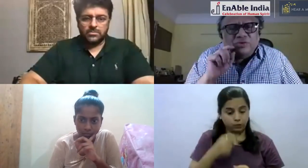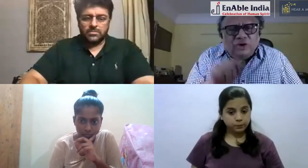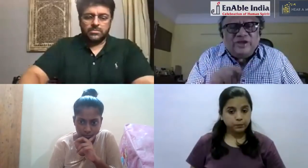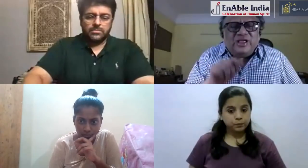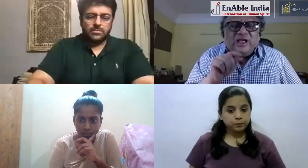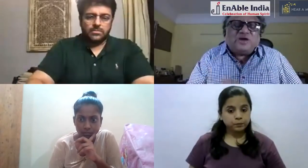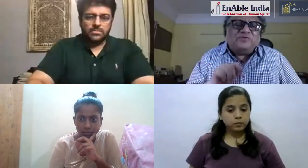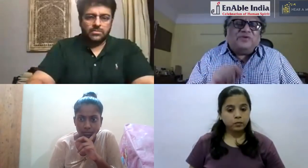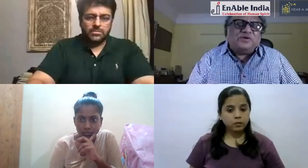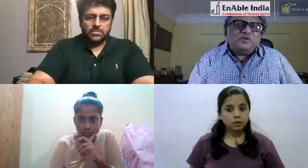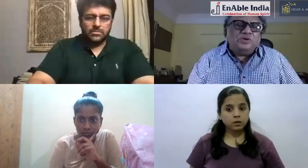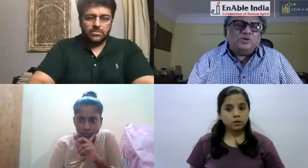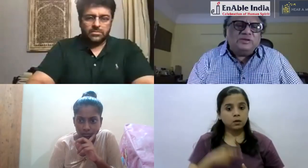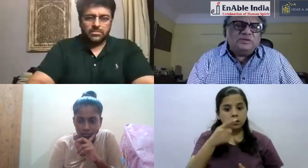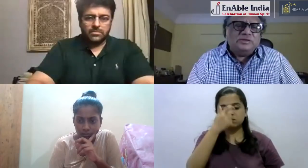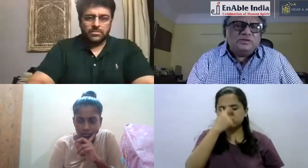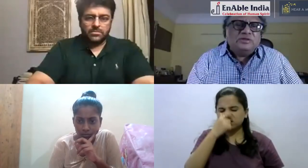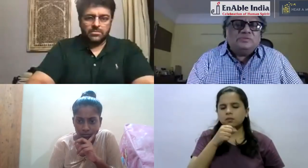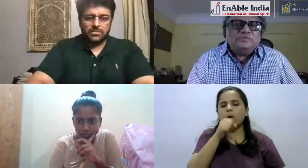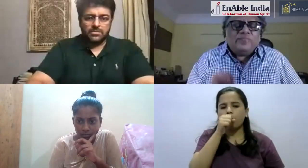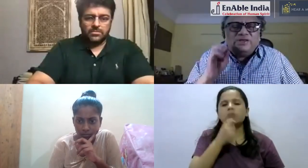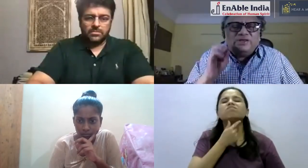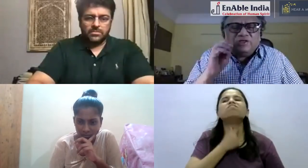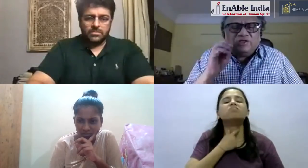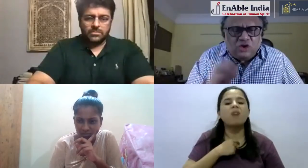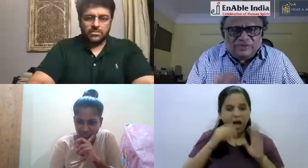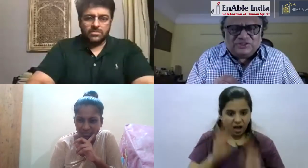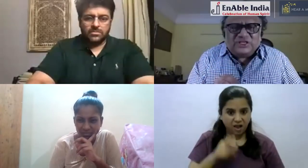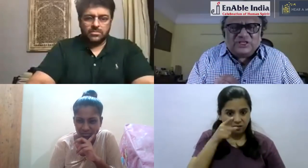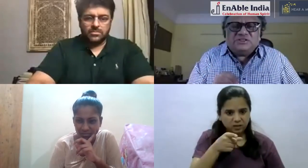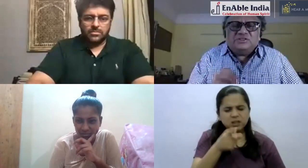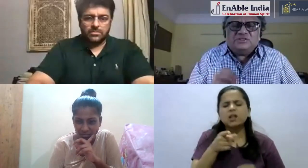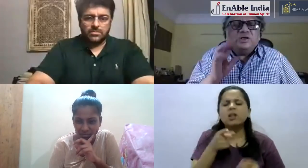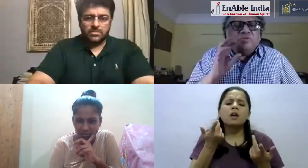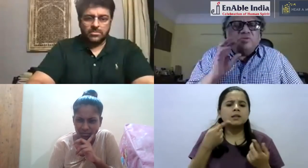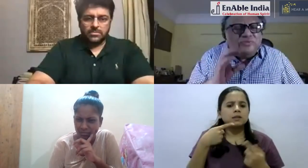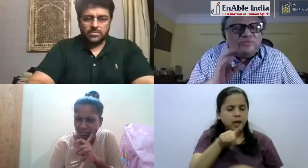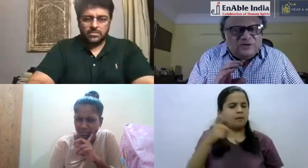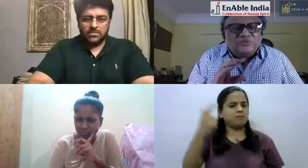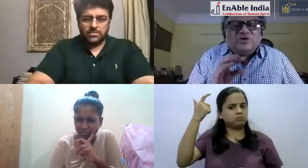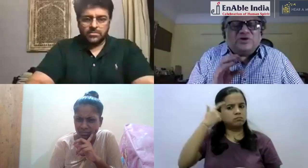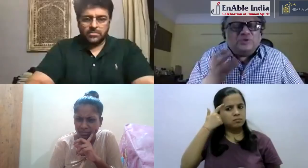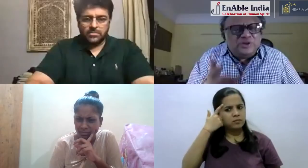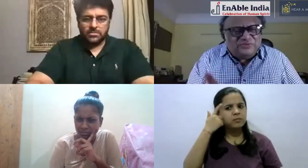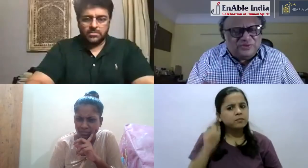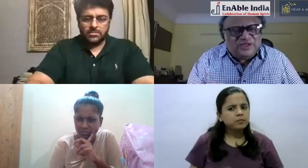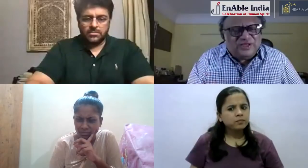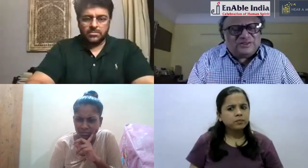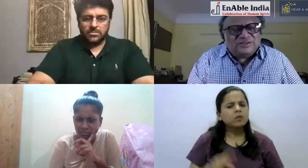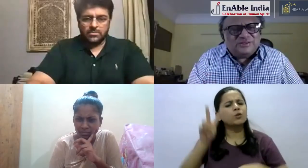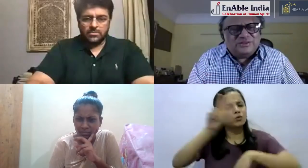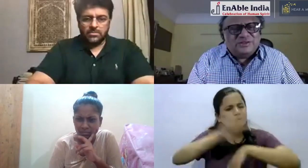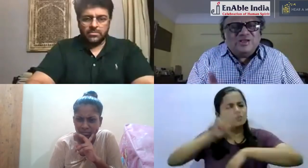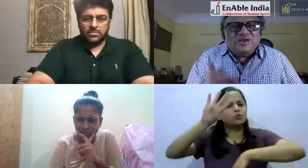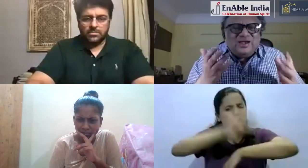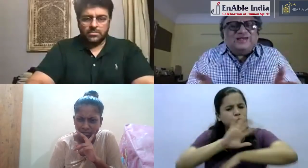you already have cough and cold, it is common sense, wait for 2, 3,